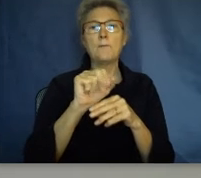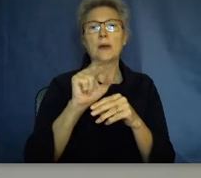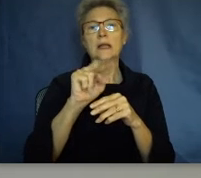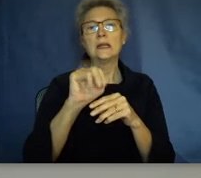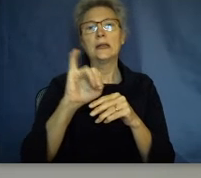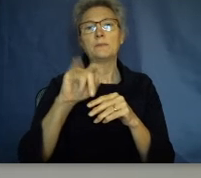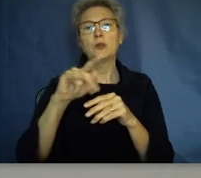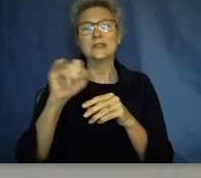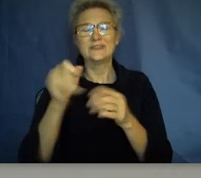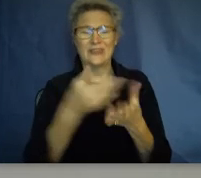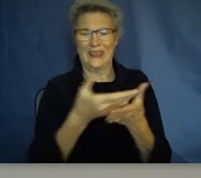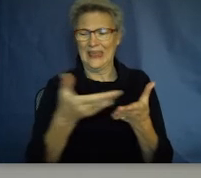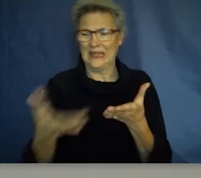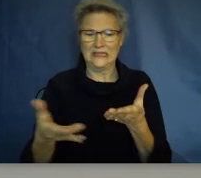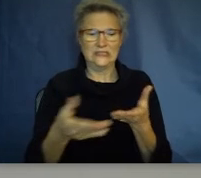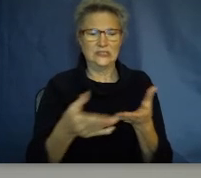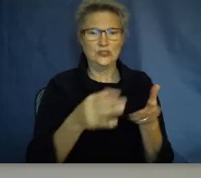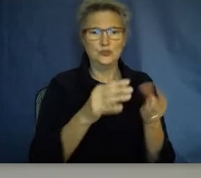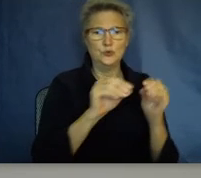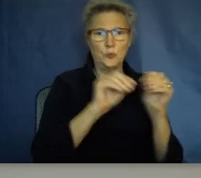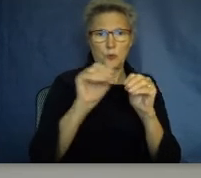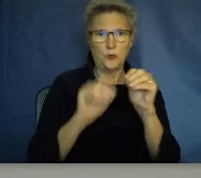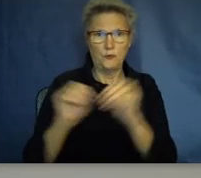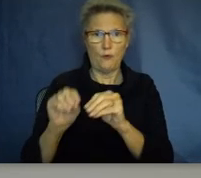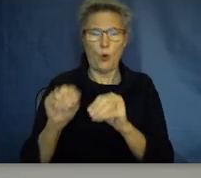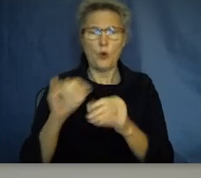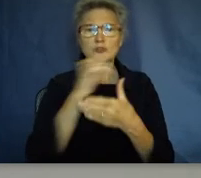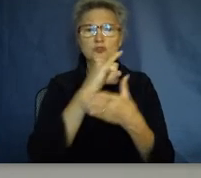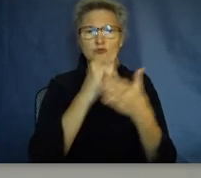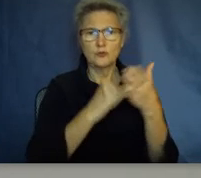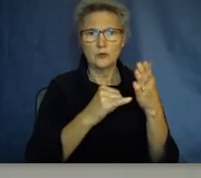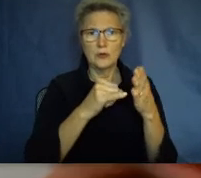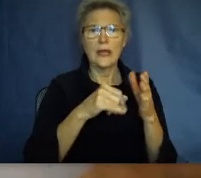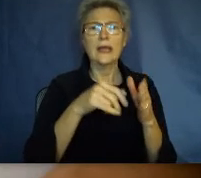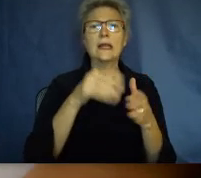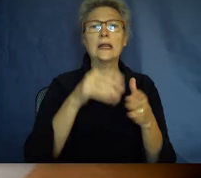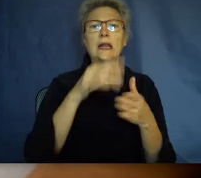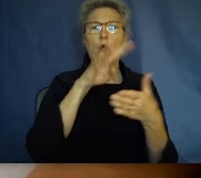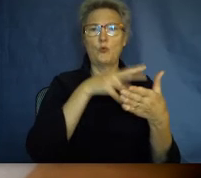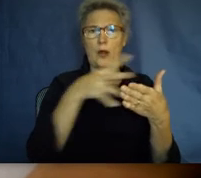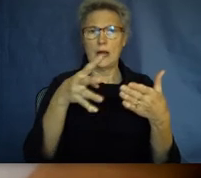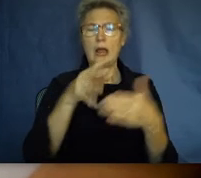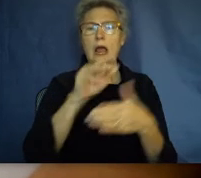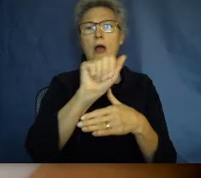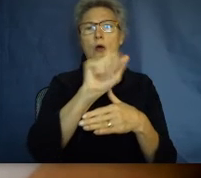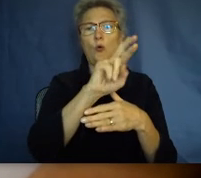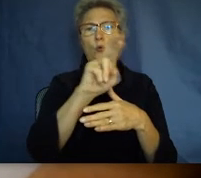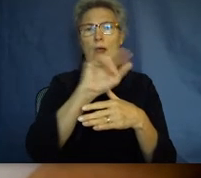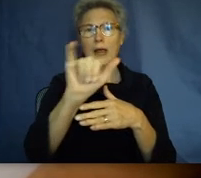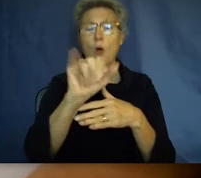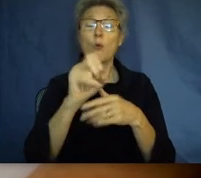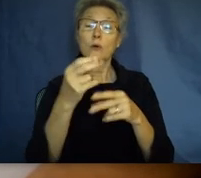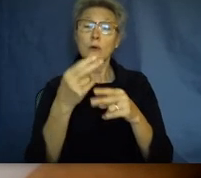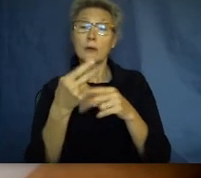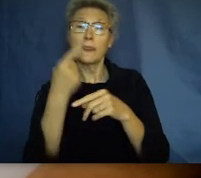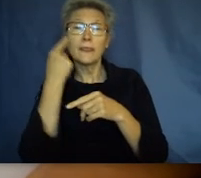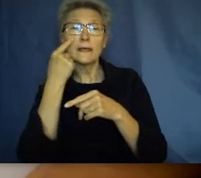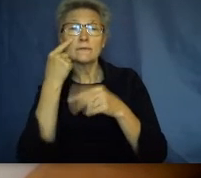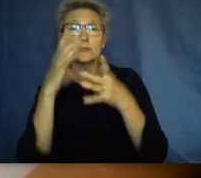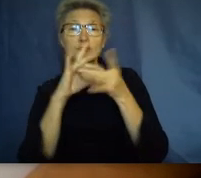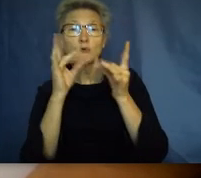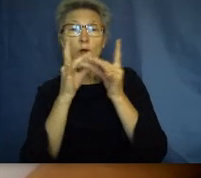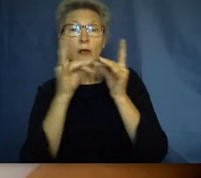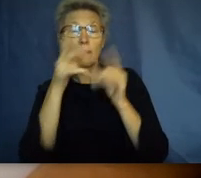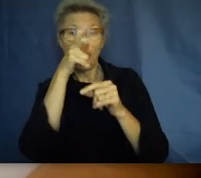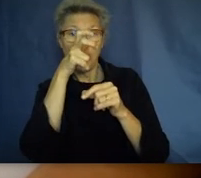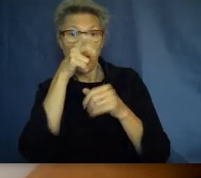the bugs in a previous lesson for this chapter. Another way to solve this problem is to think of multiples, to find